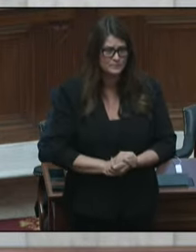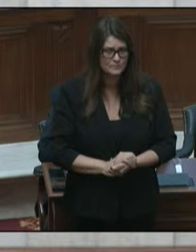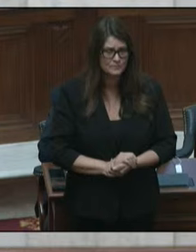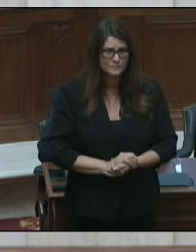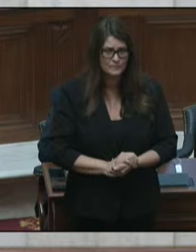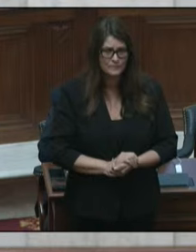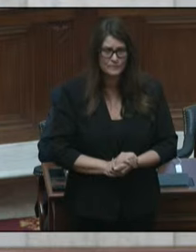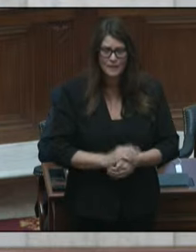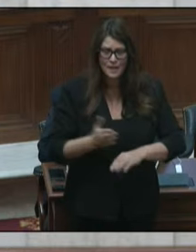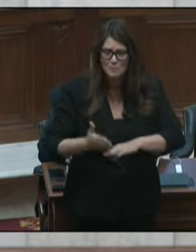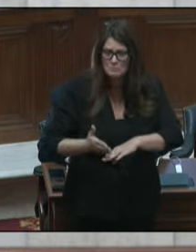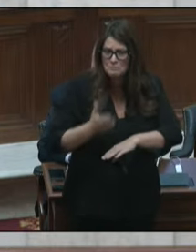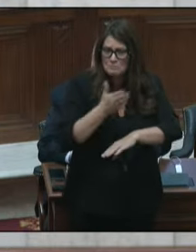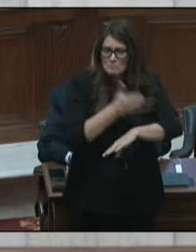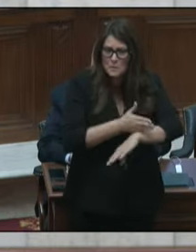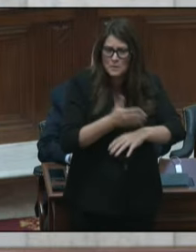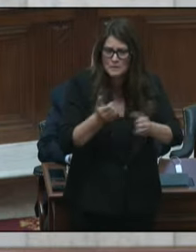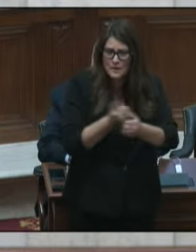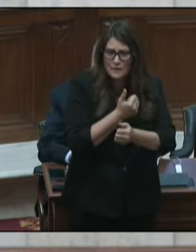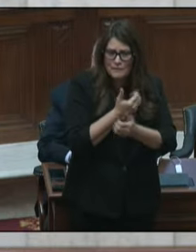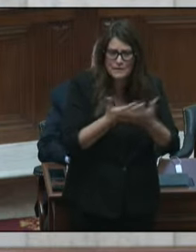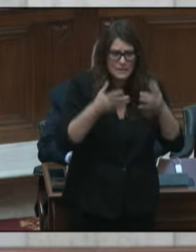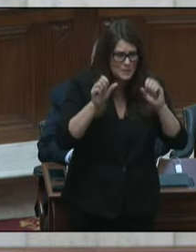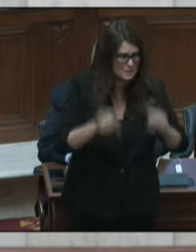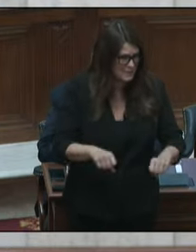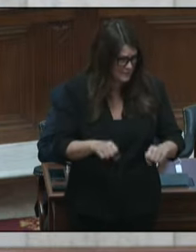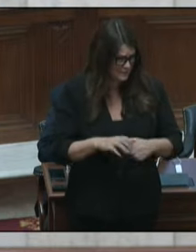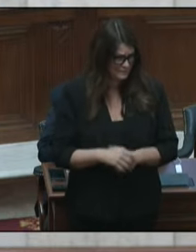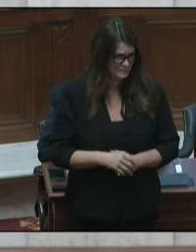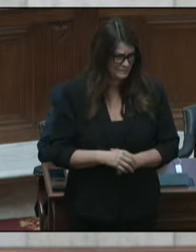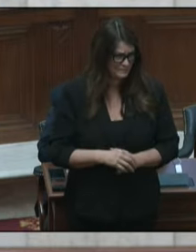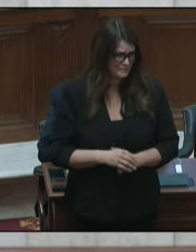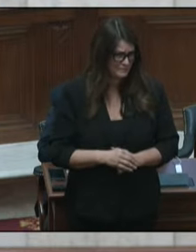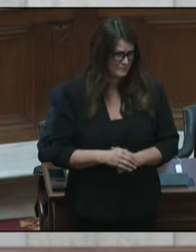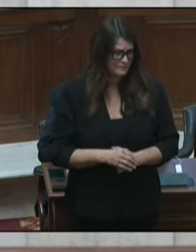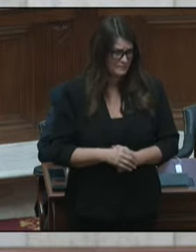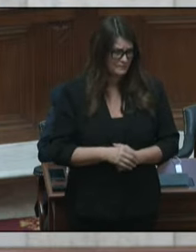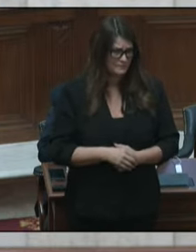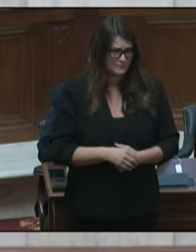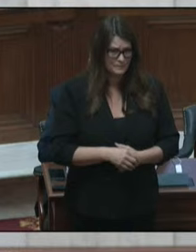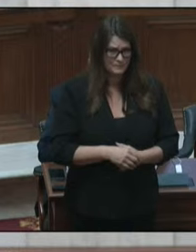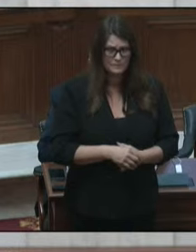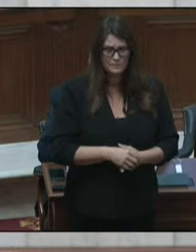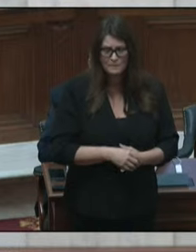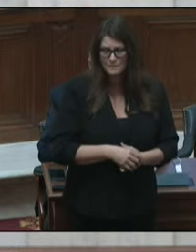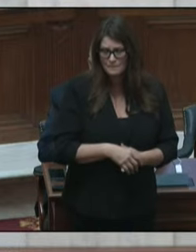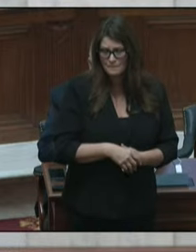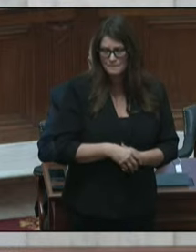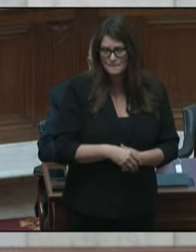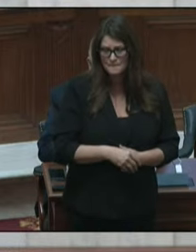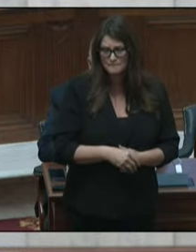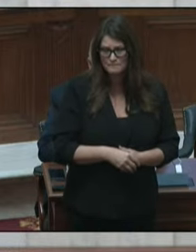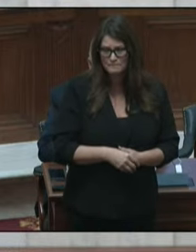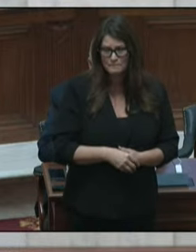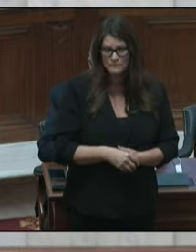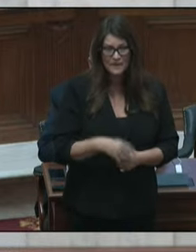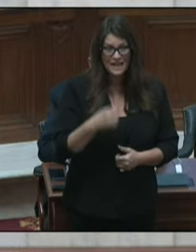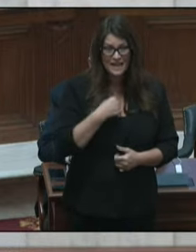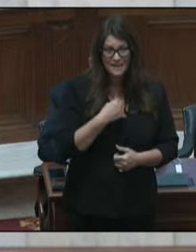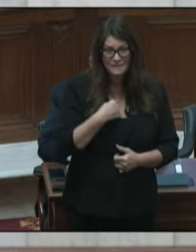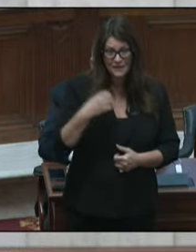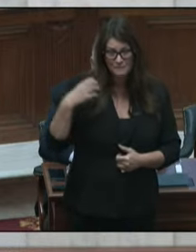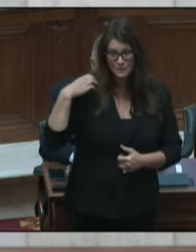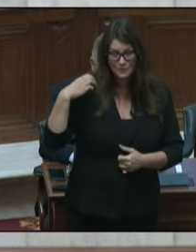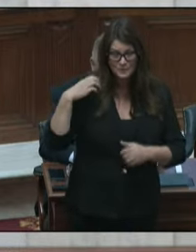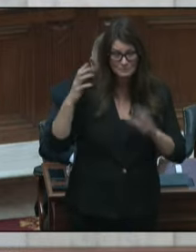Trying to make things better in every way you possibly can. You see, if I'm coaching a